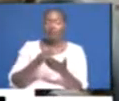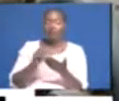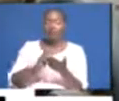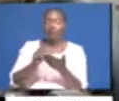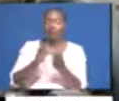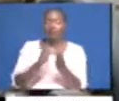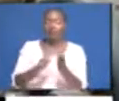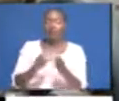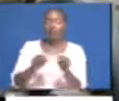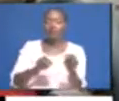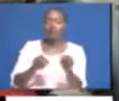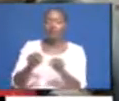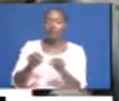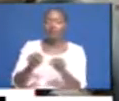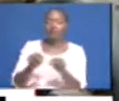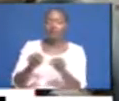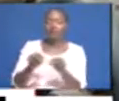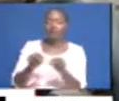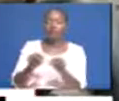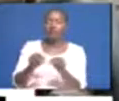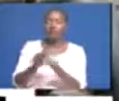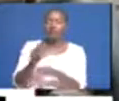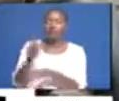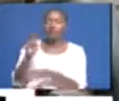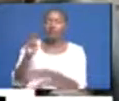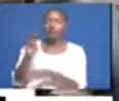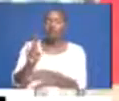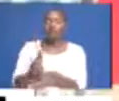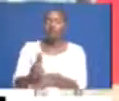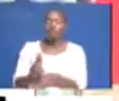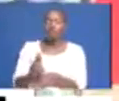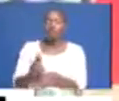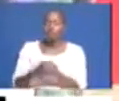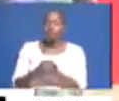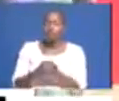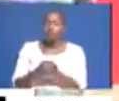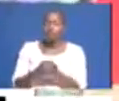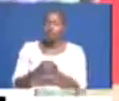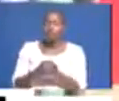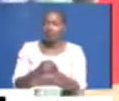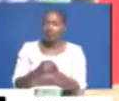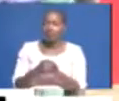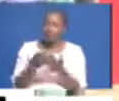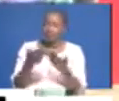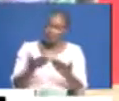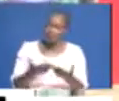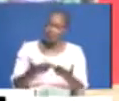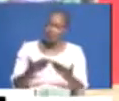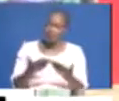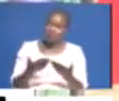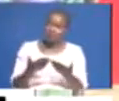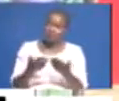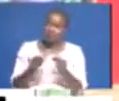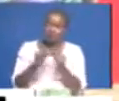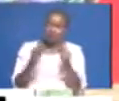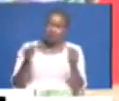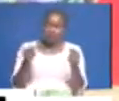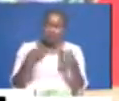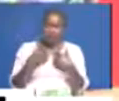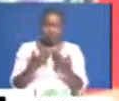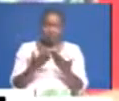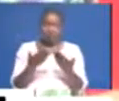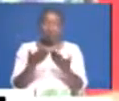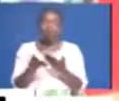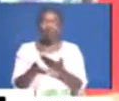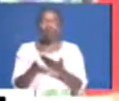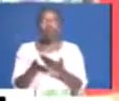manager and curator Tabu Osusa. Tabu, welcome. It's great having you here on The